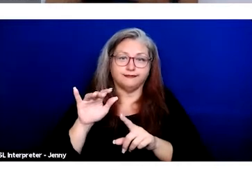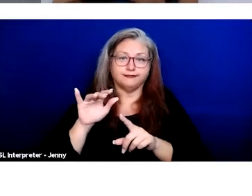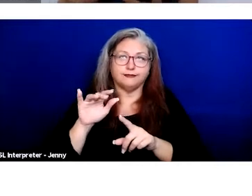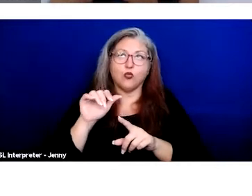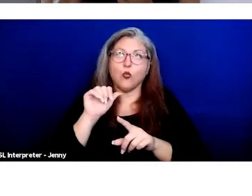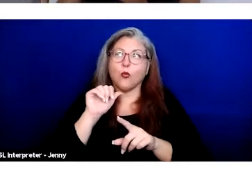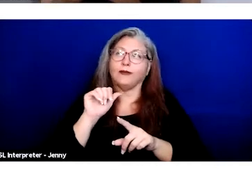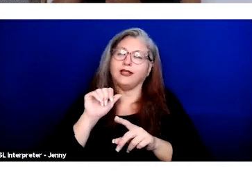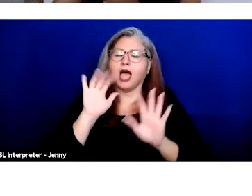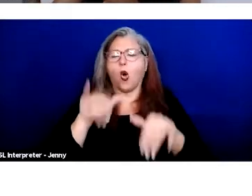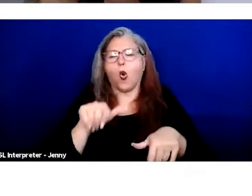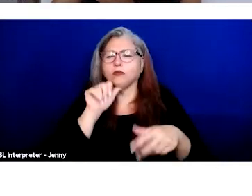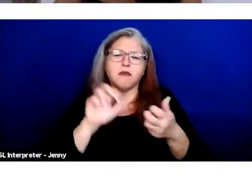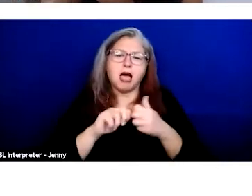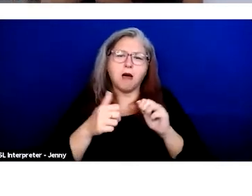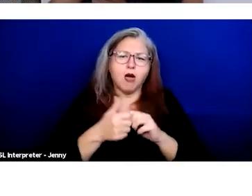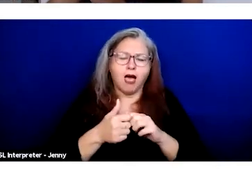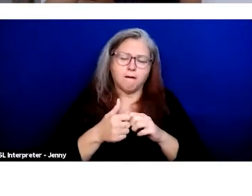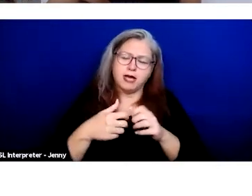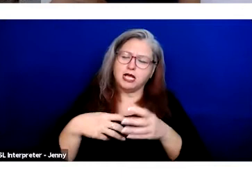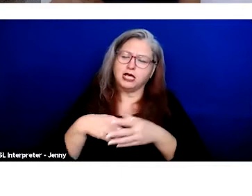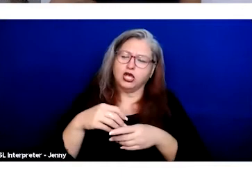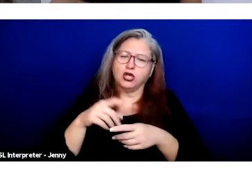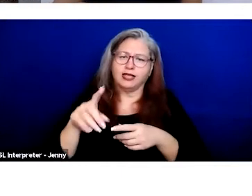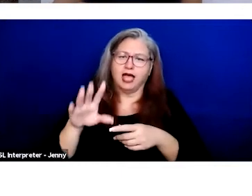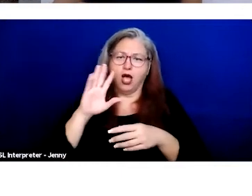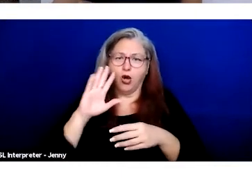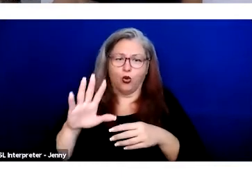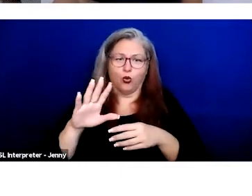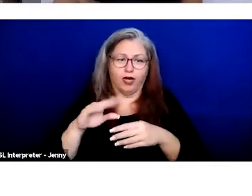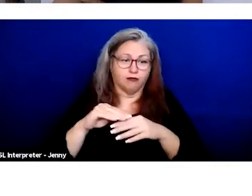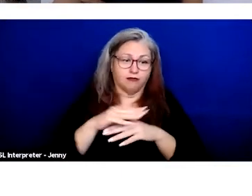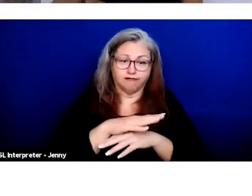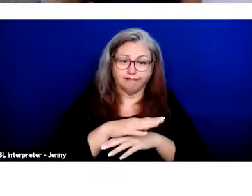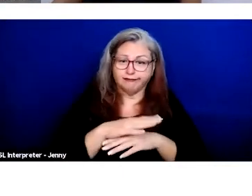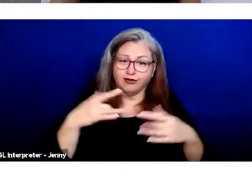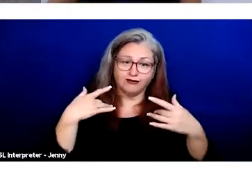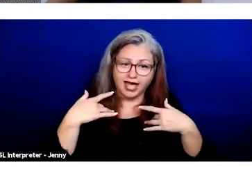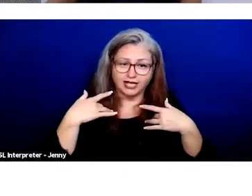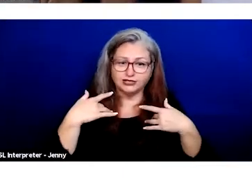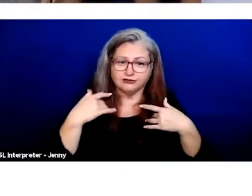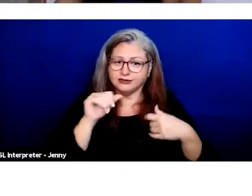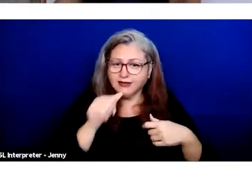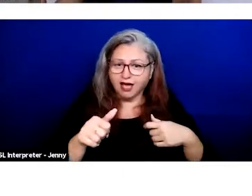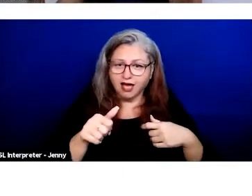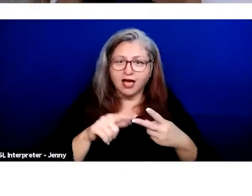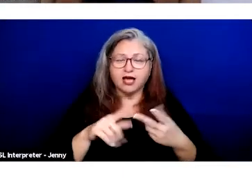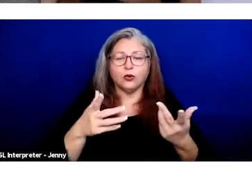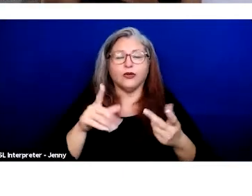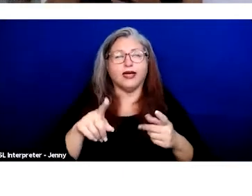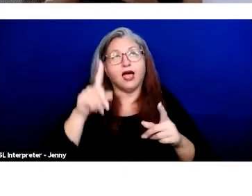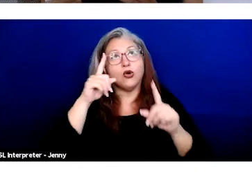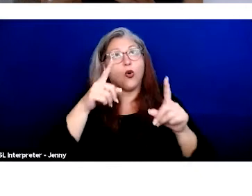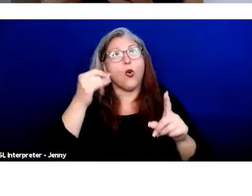a problem or an external problem that afflicts fashion, right? So the idea is that